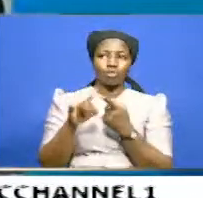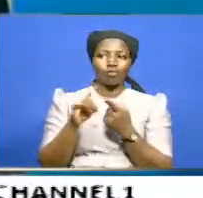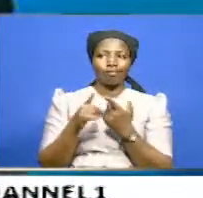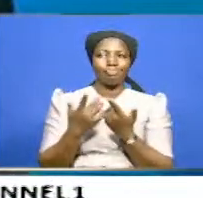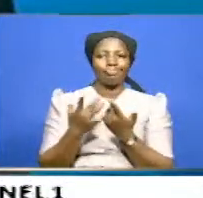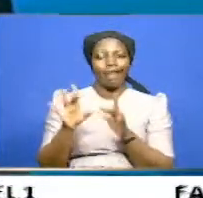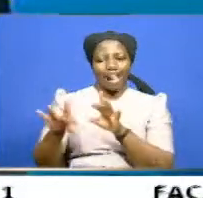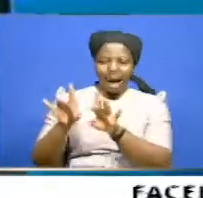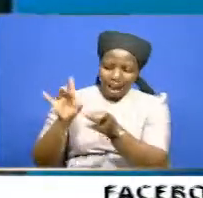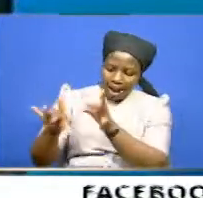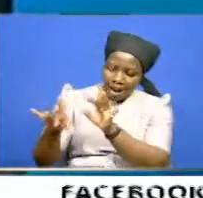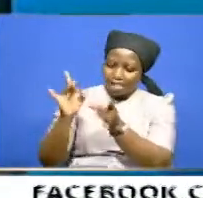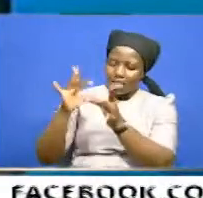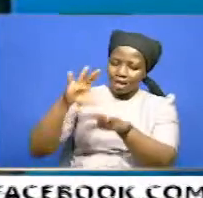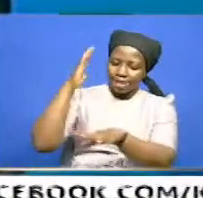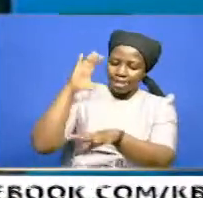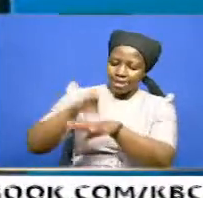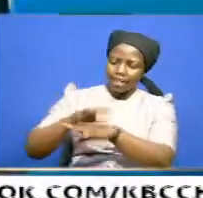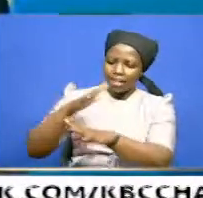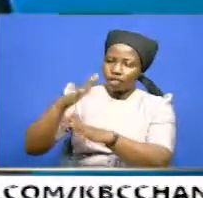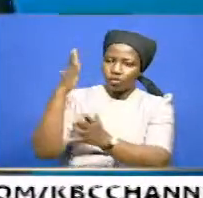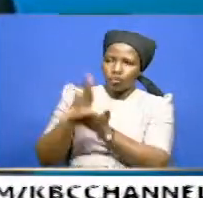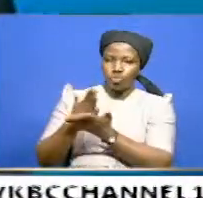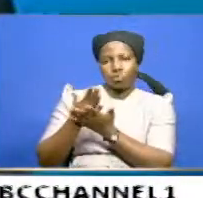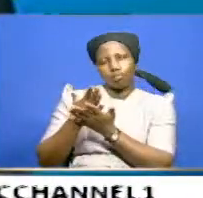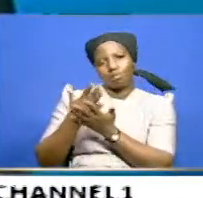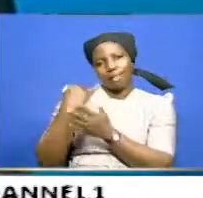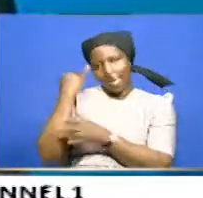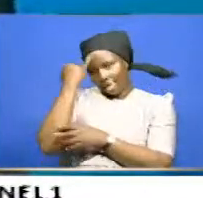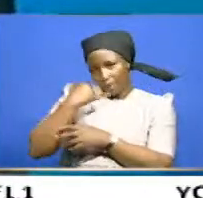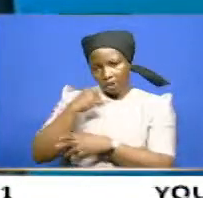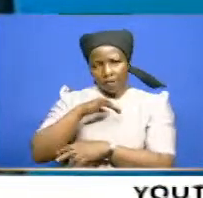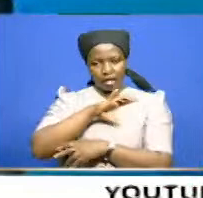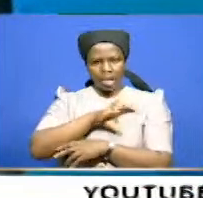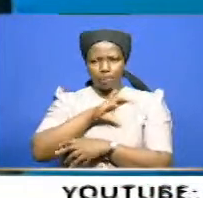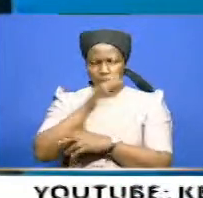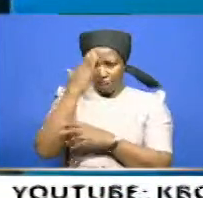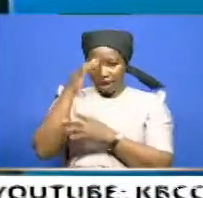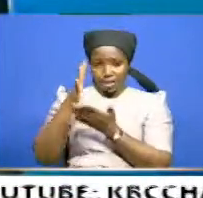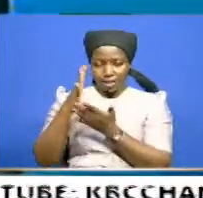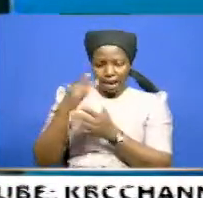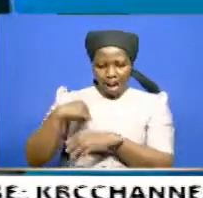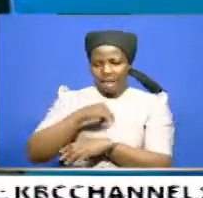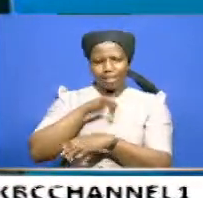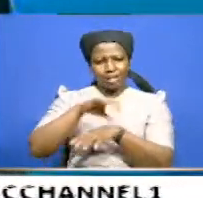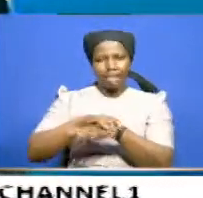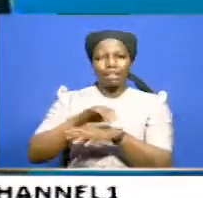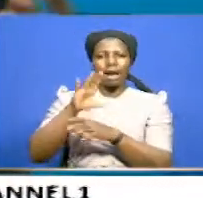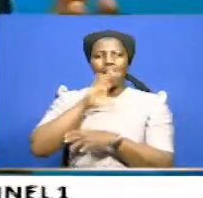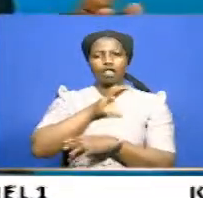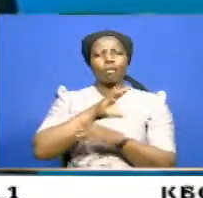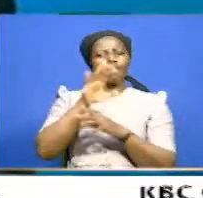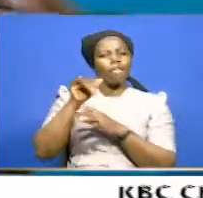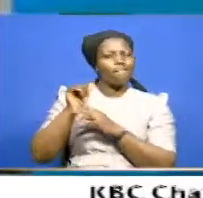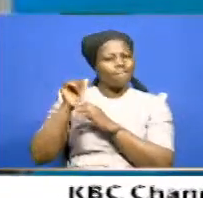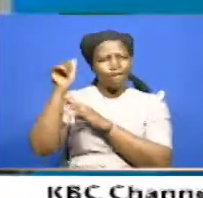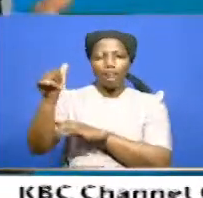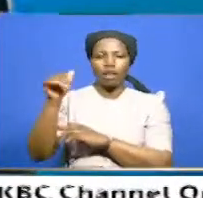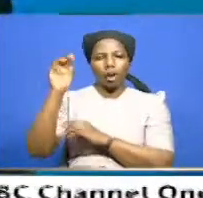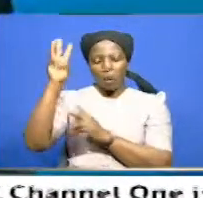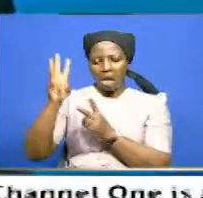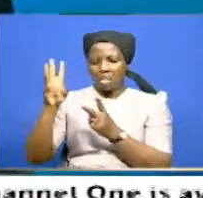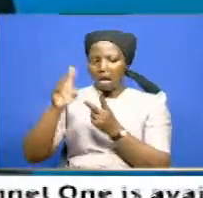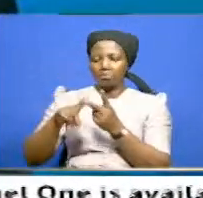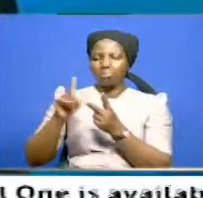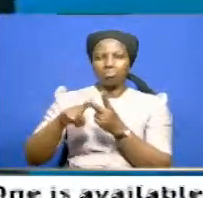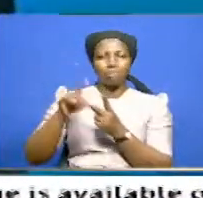really analyze and get the true picture of a client. This is because we get customers from as far as Wajir or Mandera or, let's say, Kisumu or